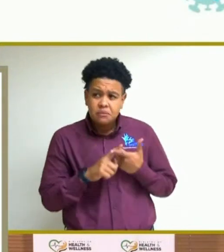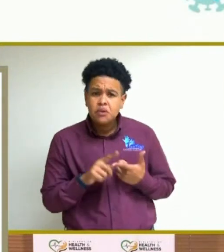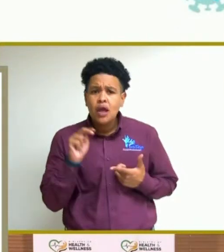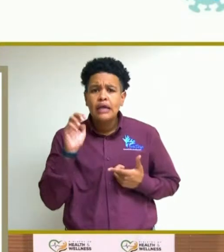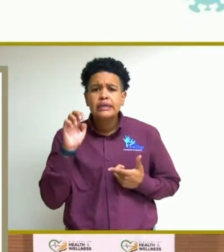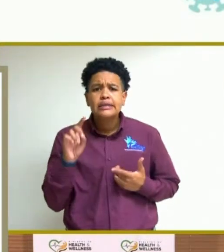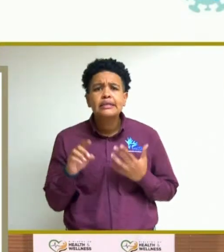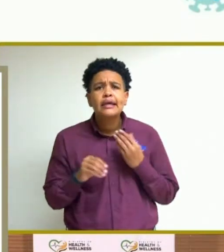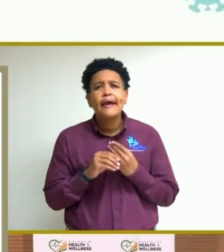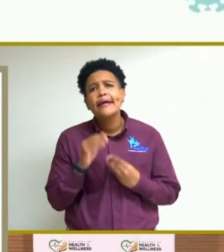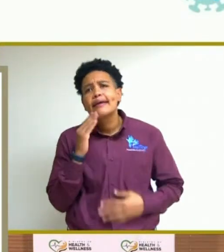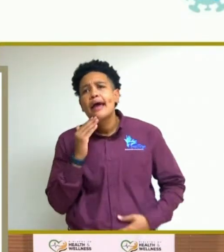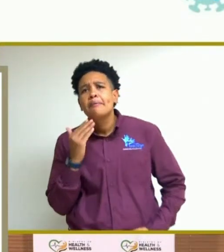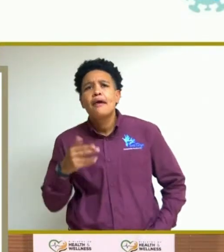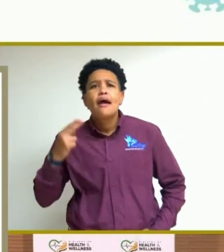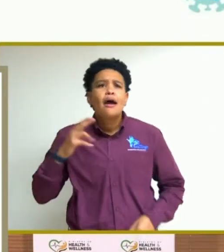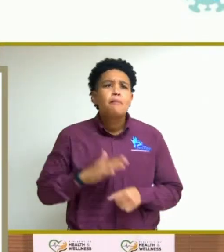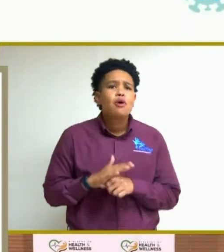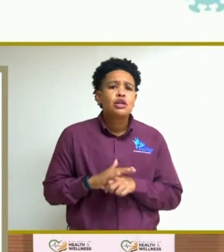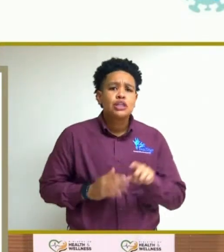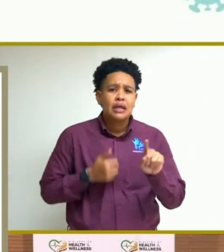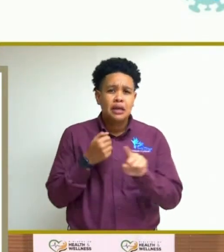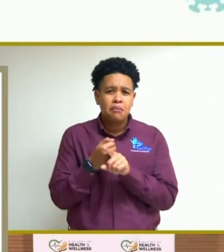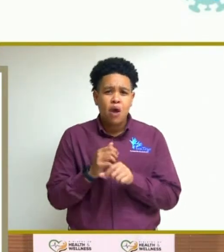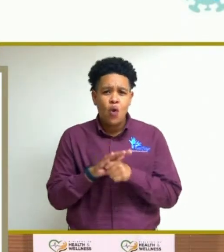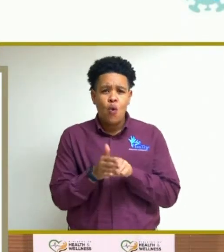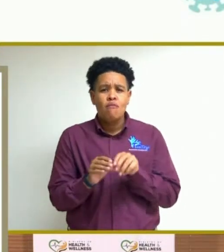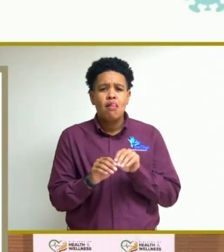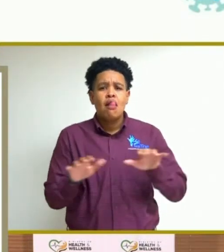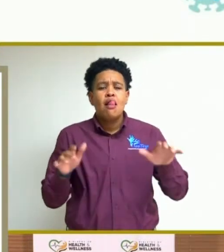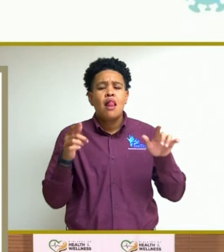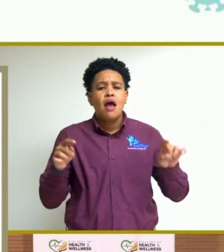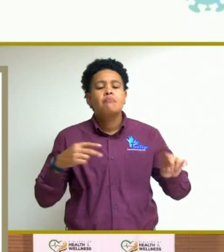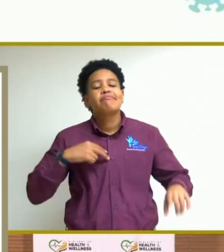are affecting COVID-19 outcomes, we will see that